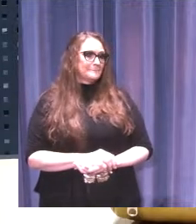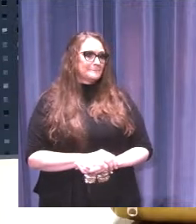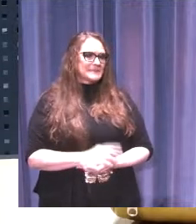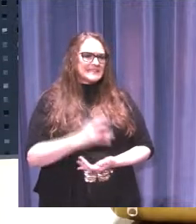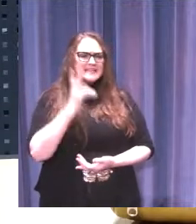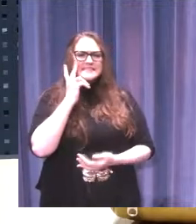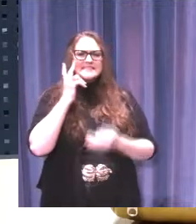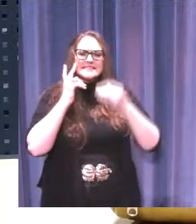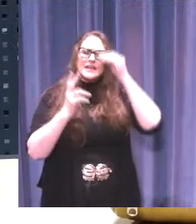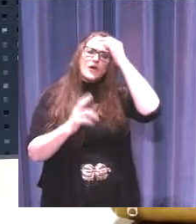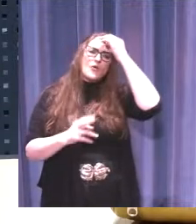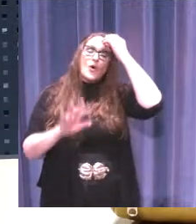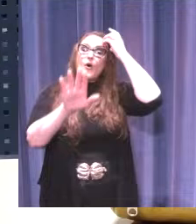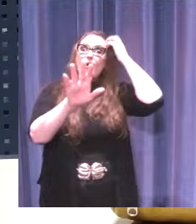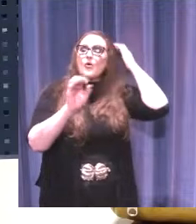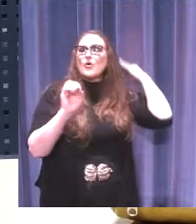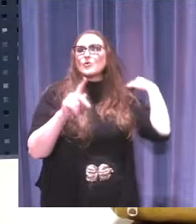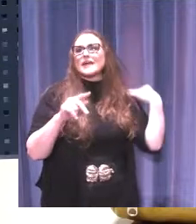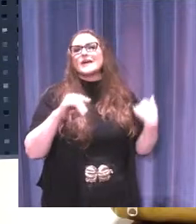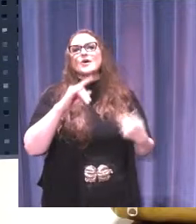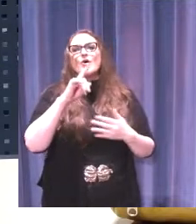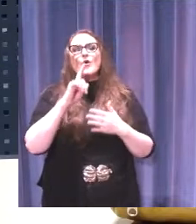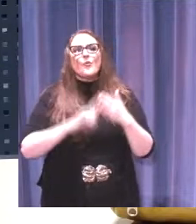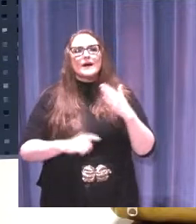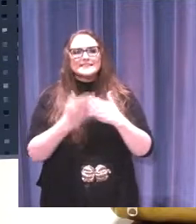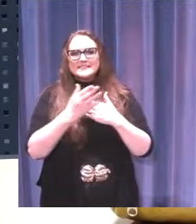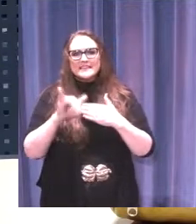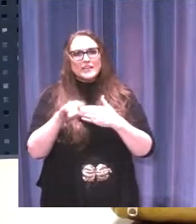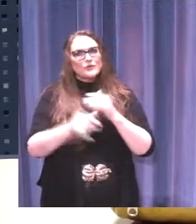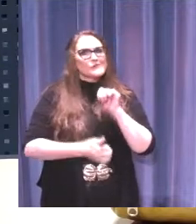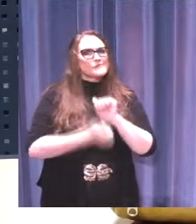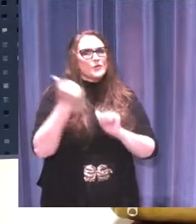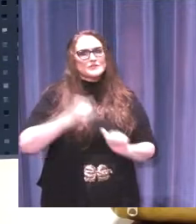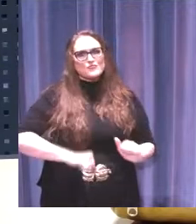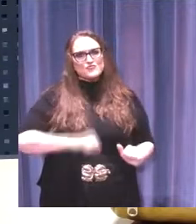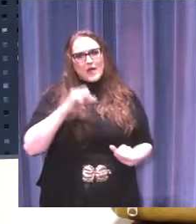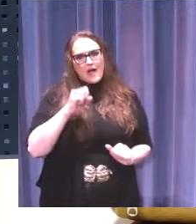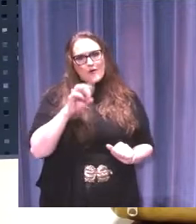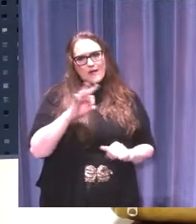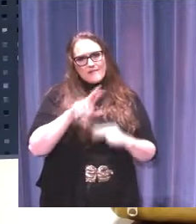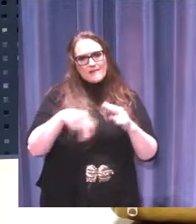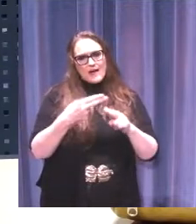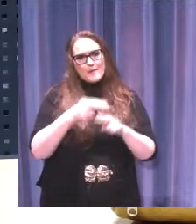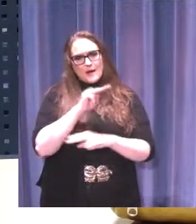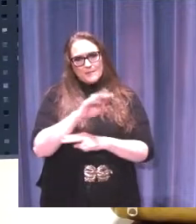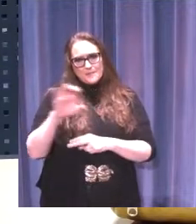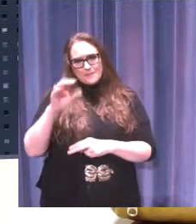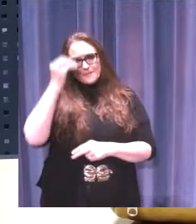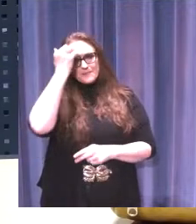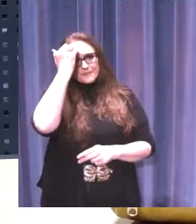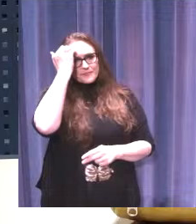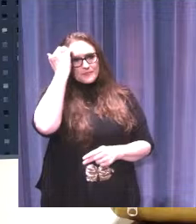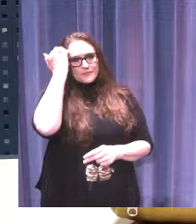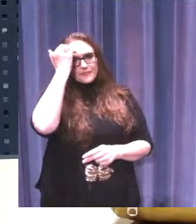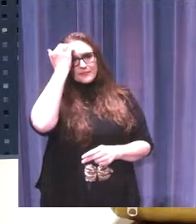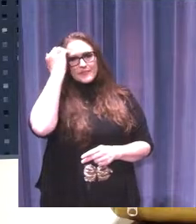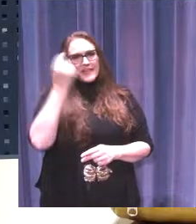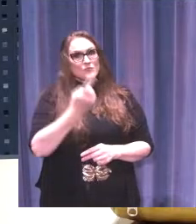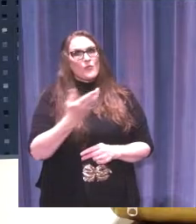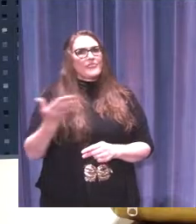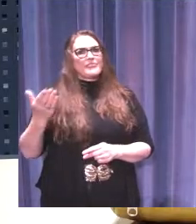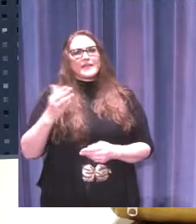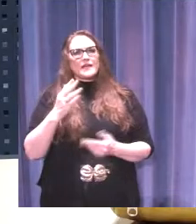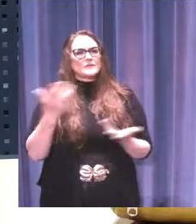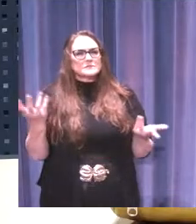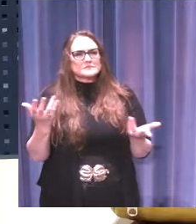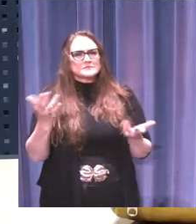Let's see. Okay, what is the thing that you're most proud of about Mott Community College? What would the one thing